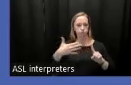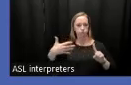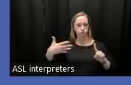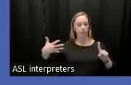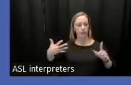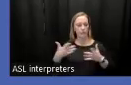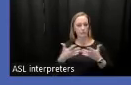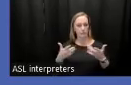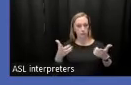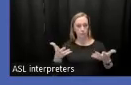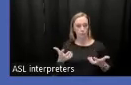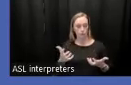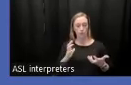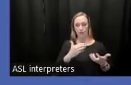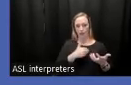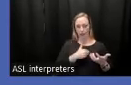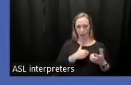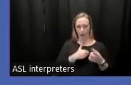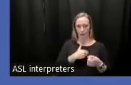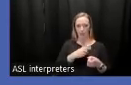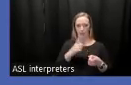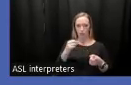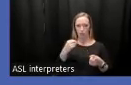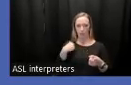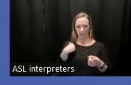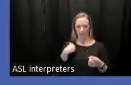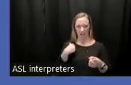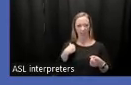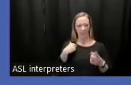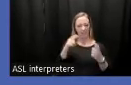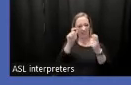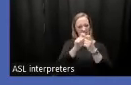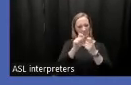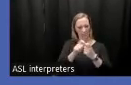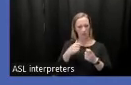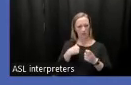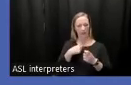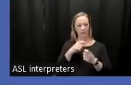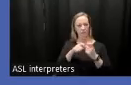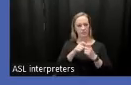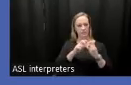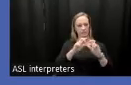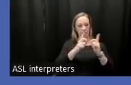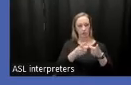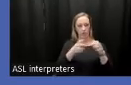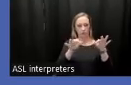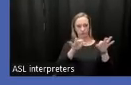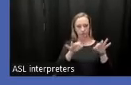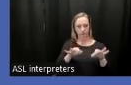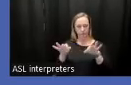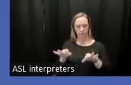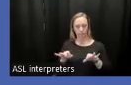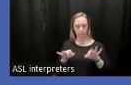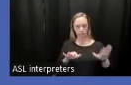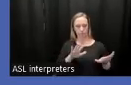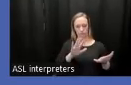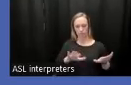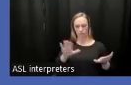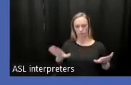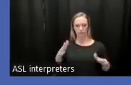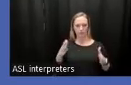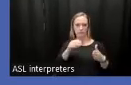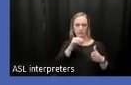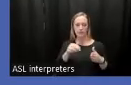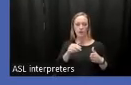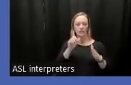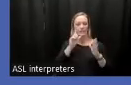ours does have the level of detail where we do have specific departments described. I wouldn't say like individual investigators'